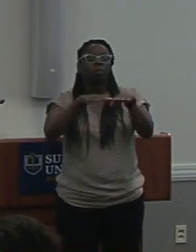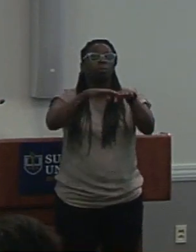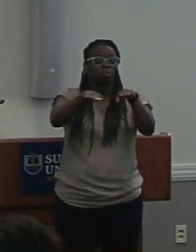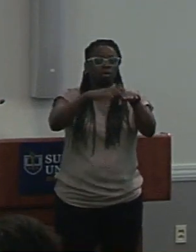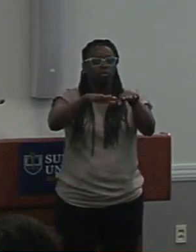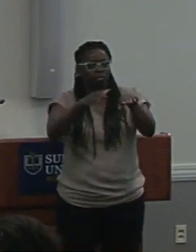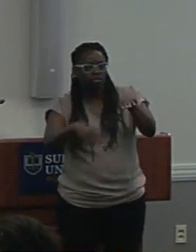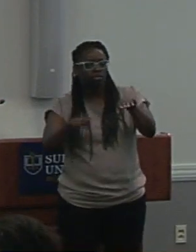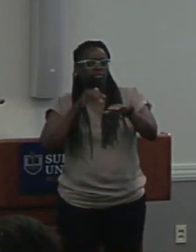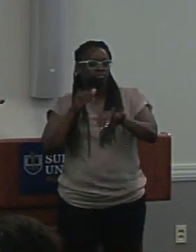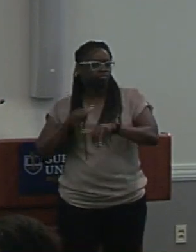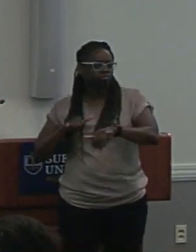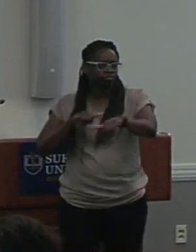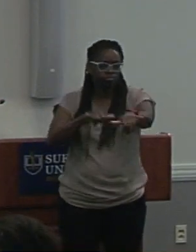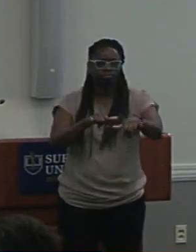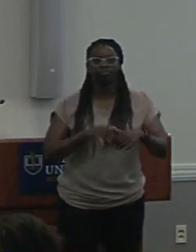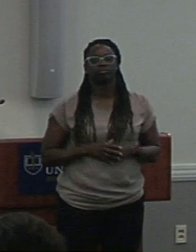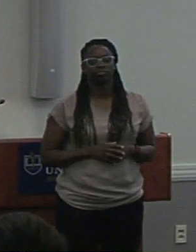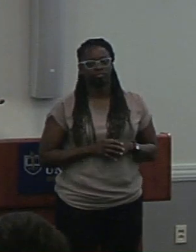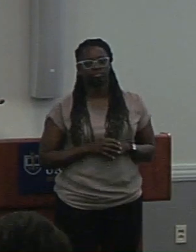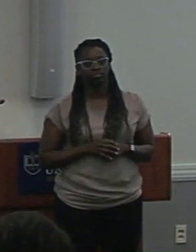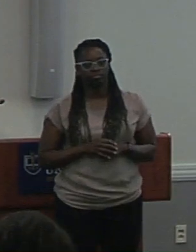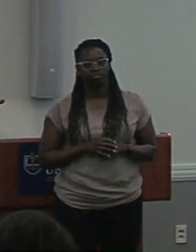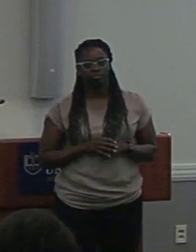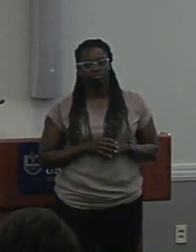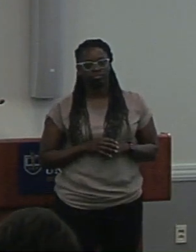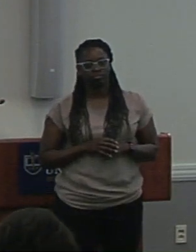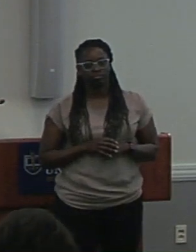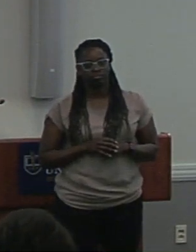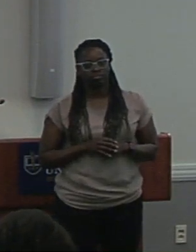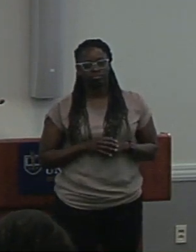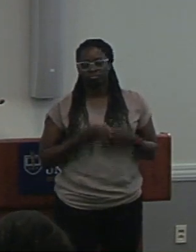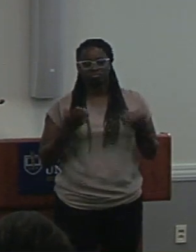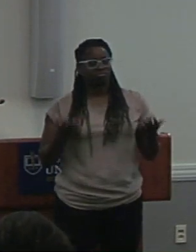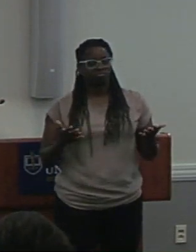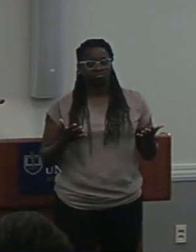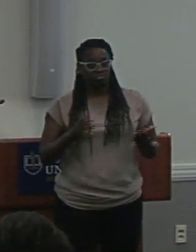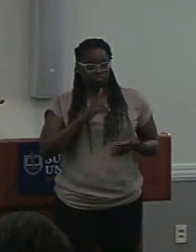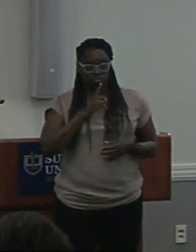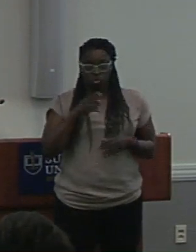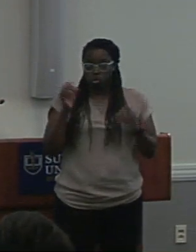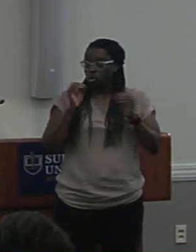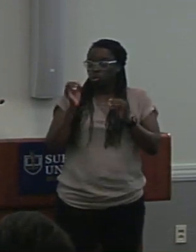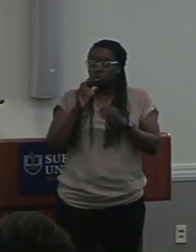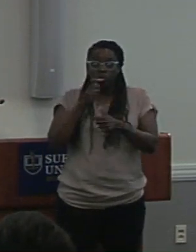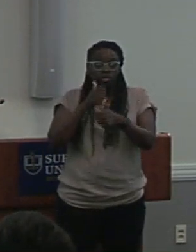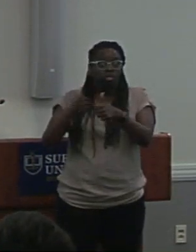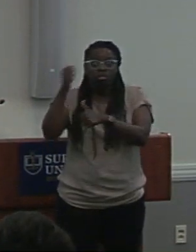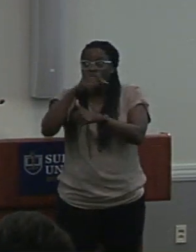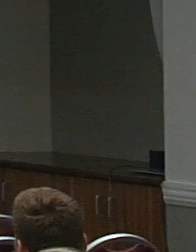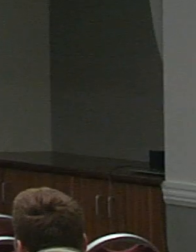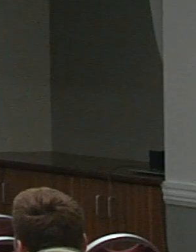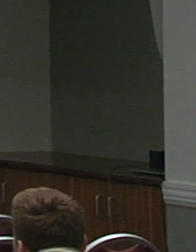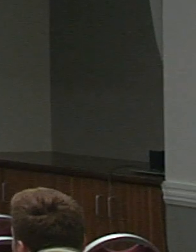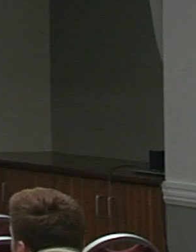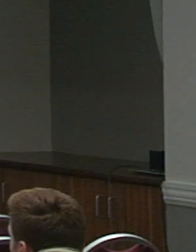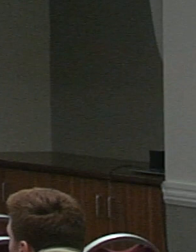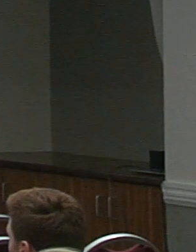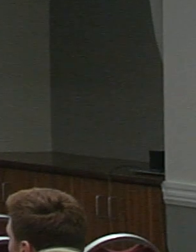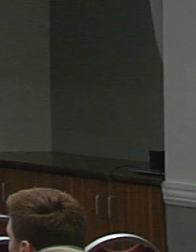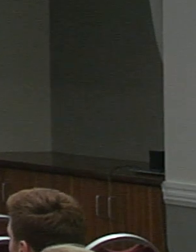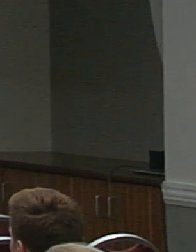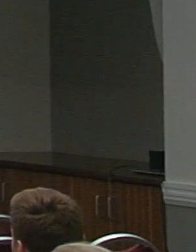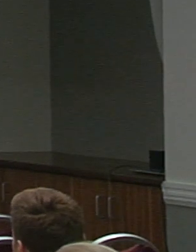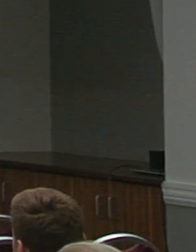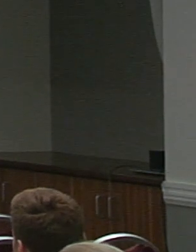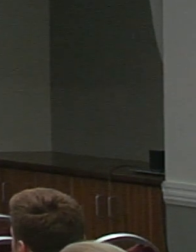okay, and they're just not no one's being accountable for them, and I'd really like to see something change. Okay, Thank you so